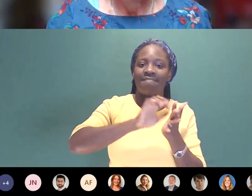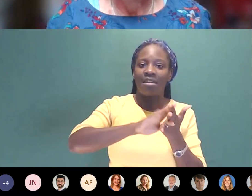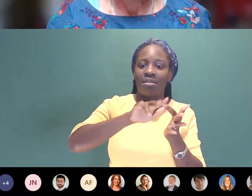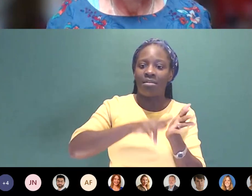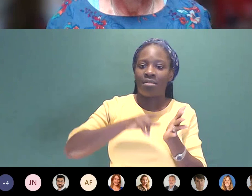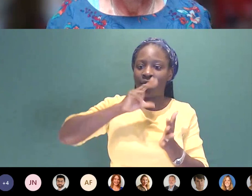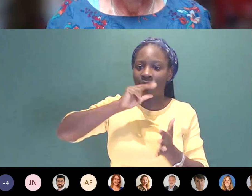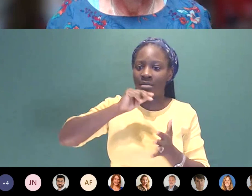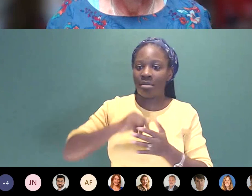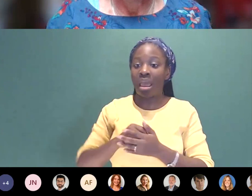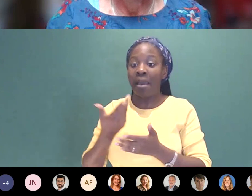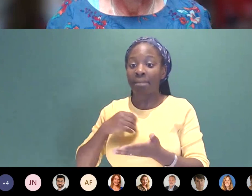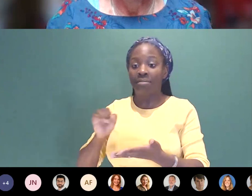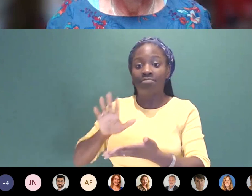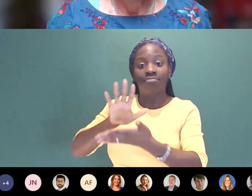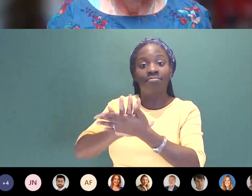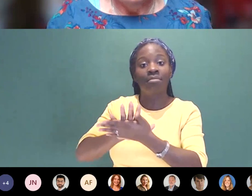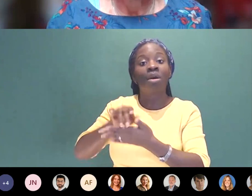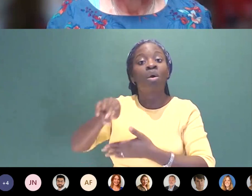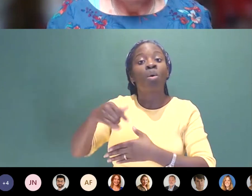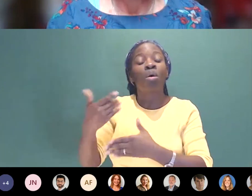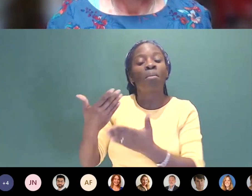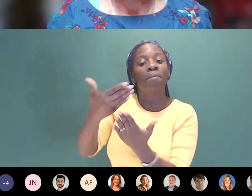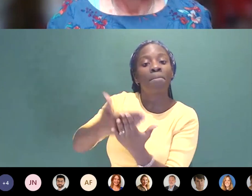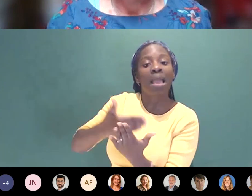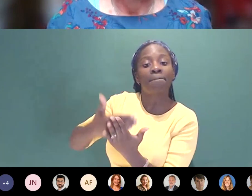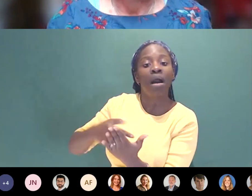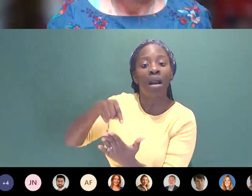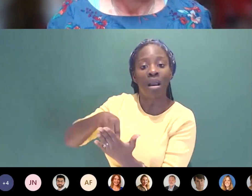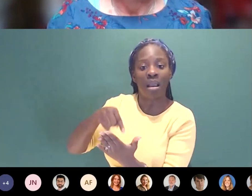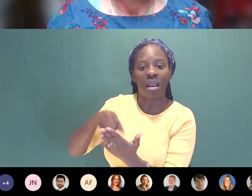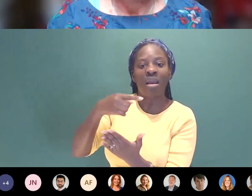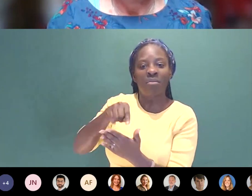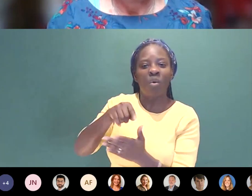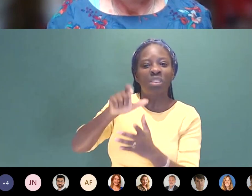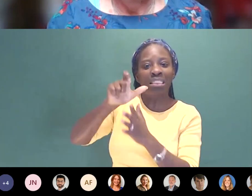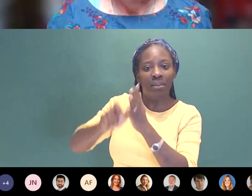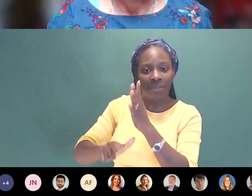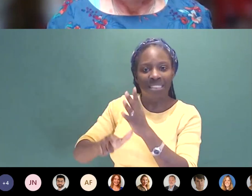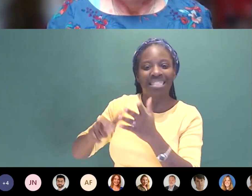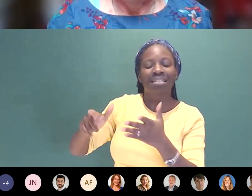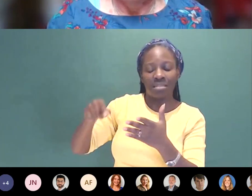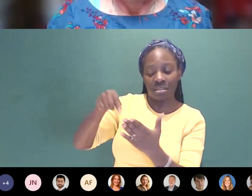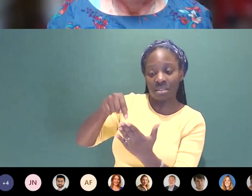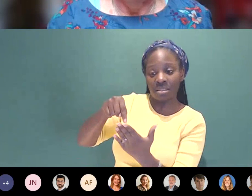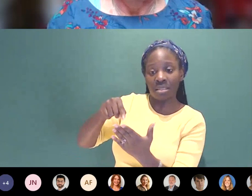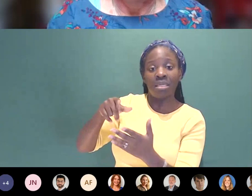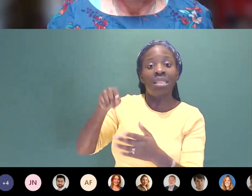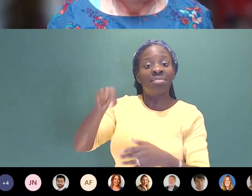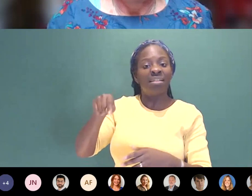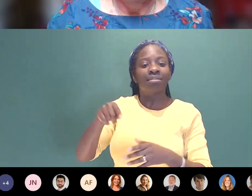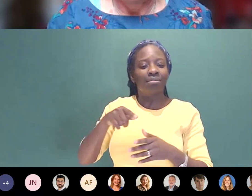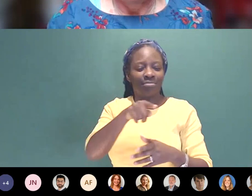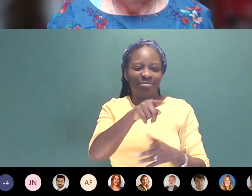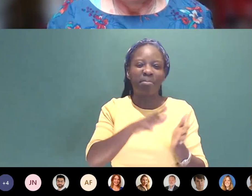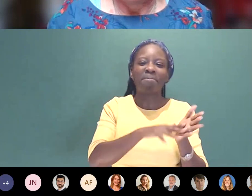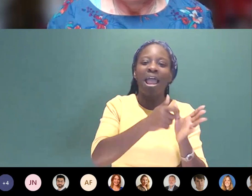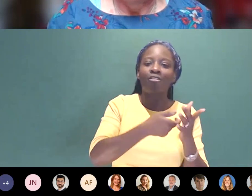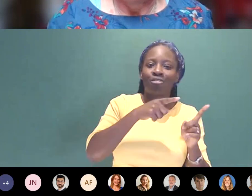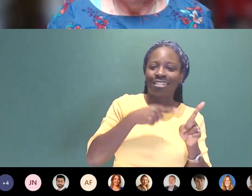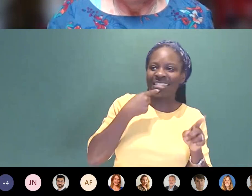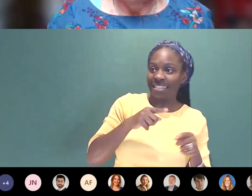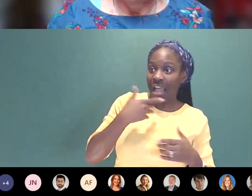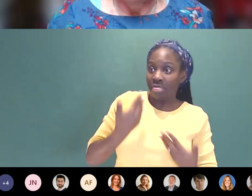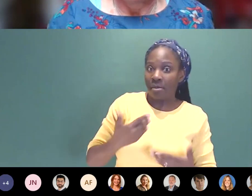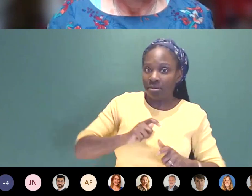a working paper focusing on disability inclusive formal employment, and just as Mary says, it's kind of a work in progress, and we've got various